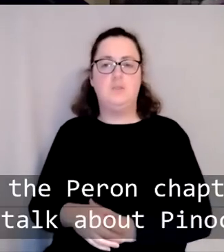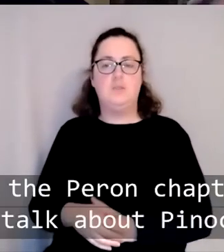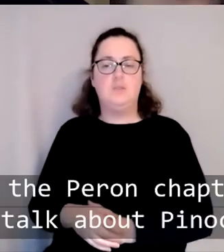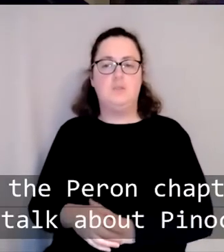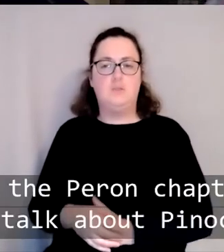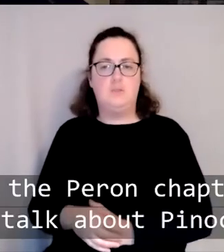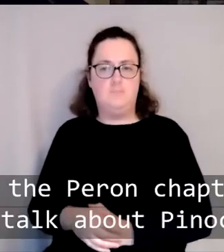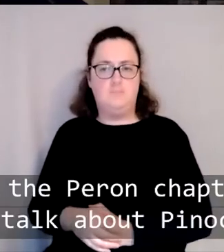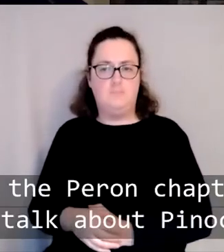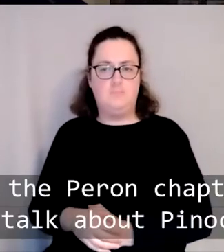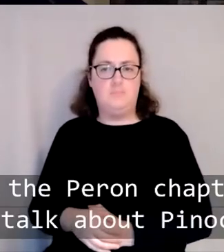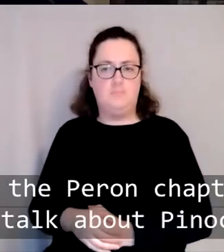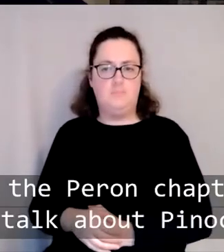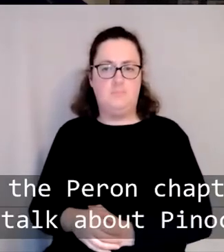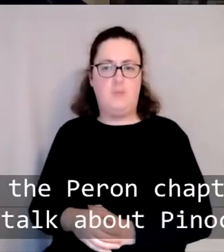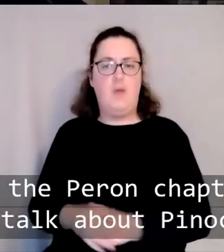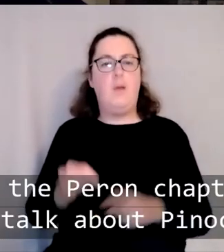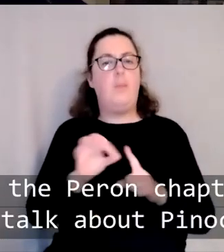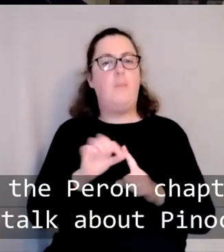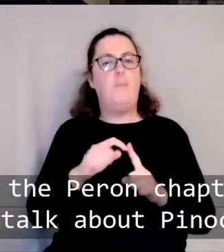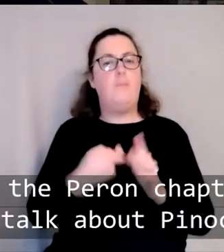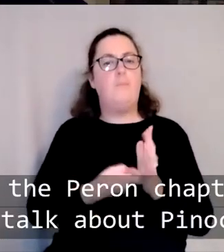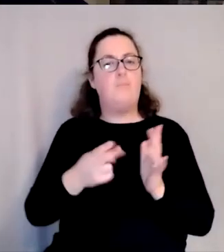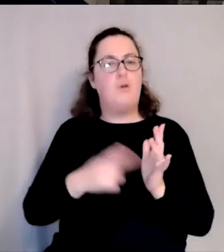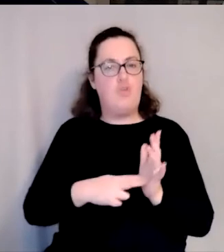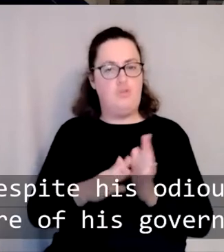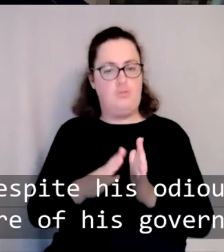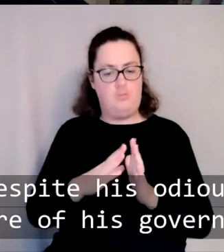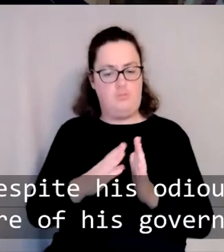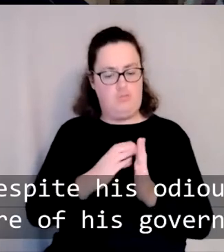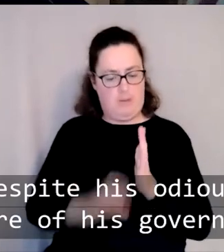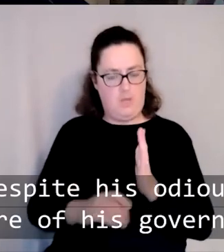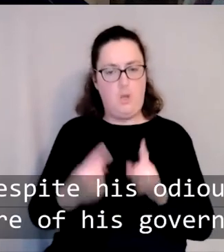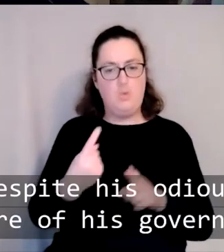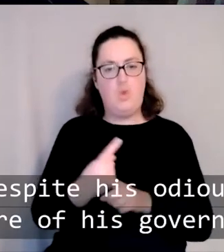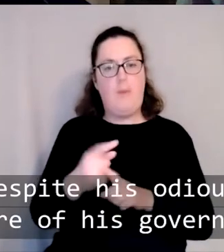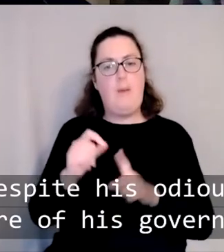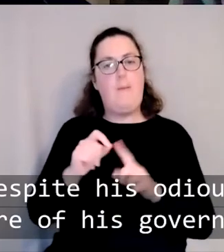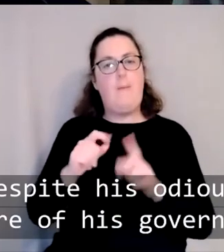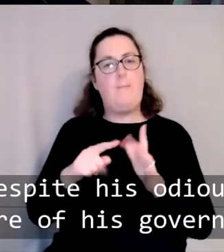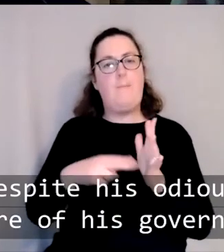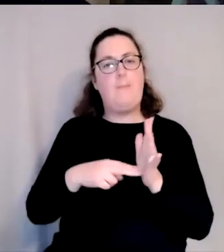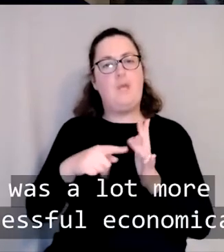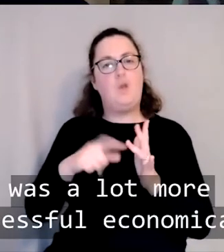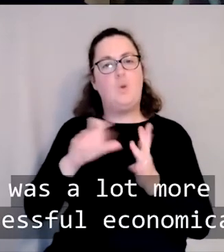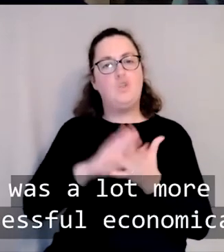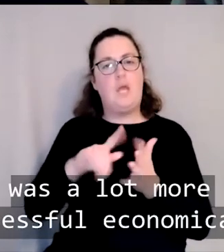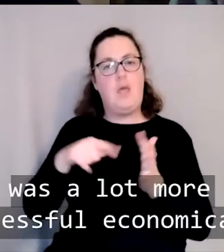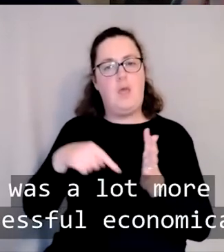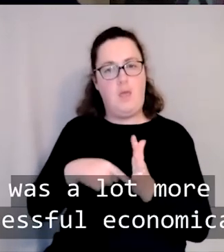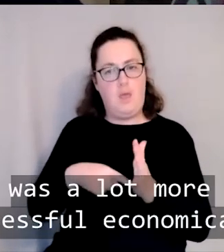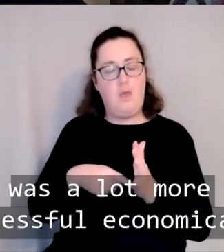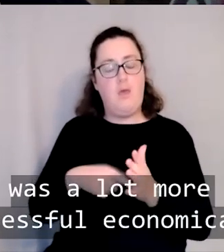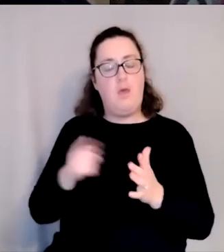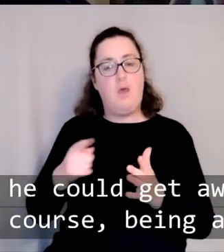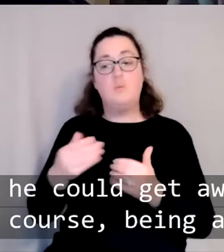You in the Perón chapter, you talk about Pinochet, despite his odious nature of his government, was a lot more